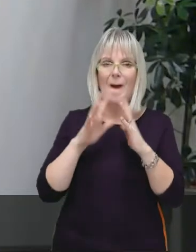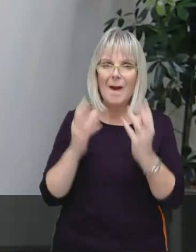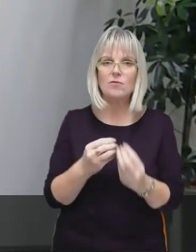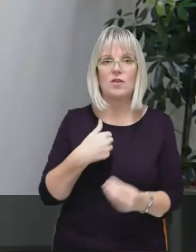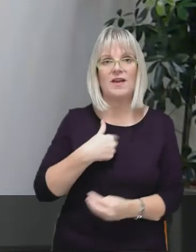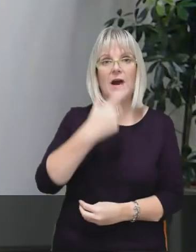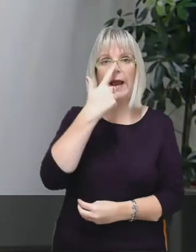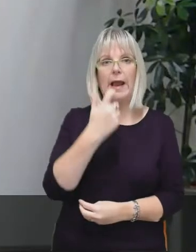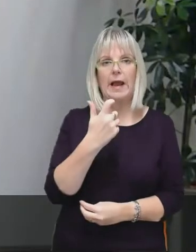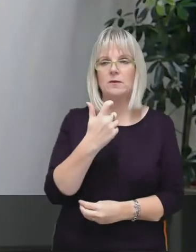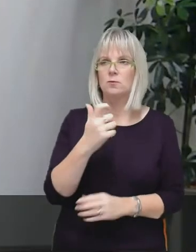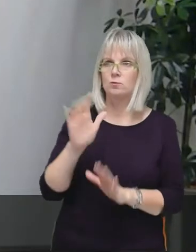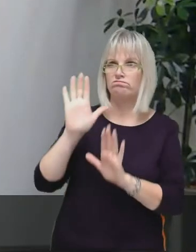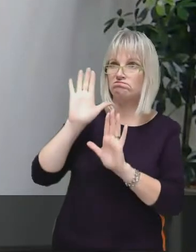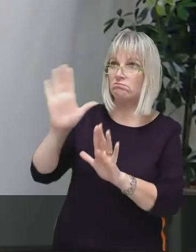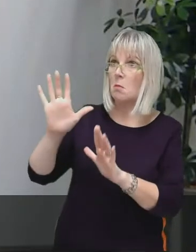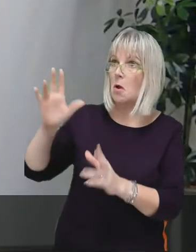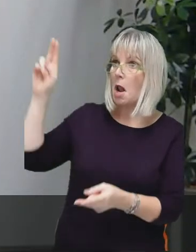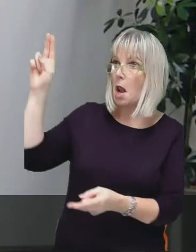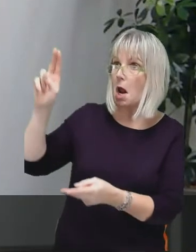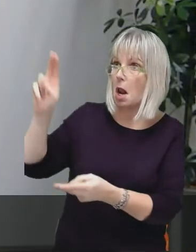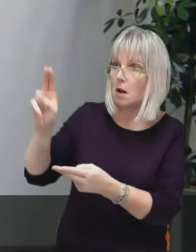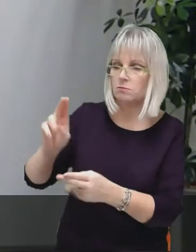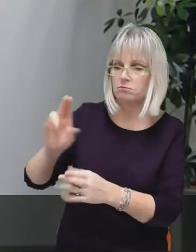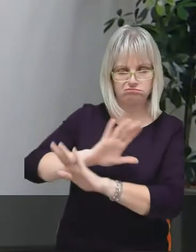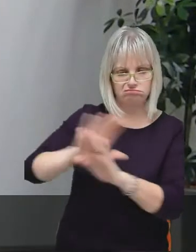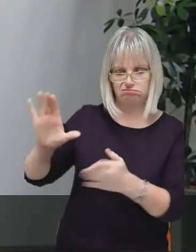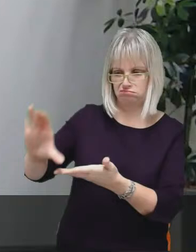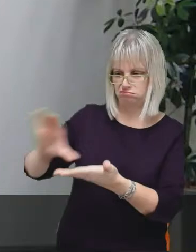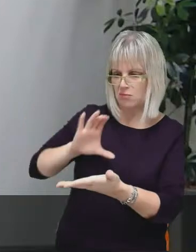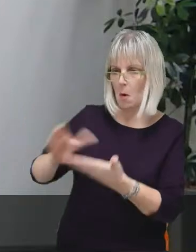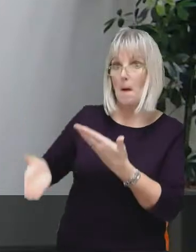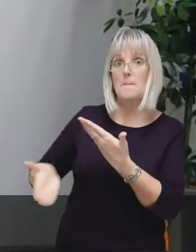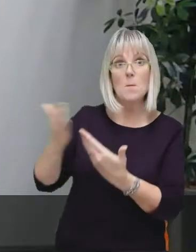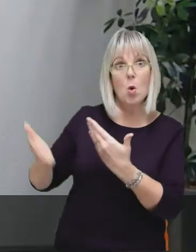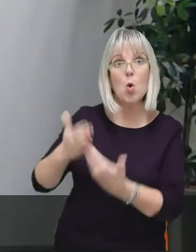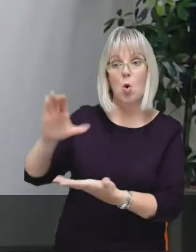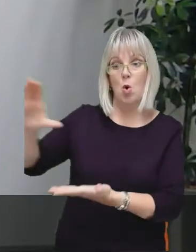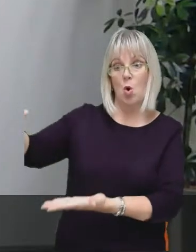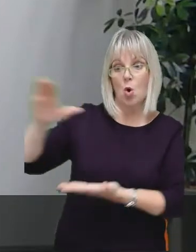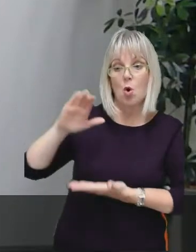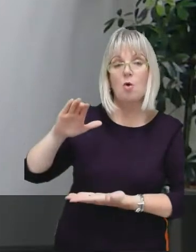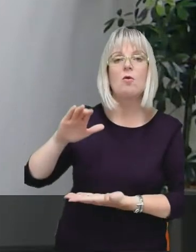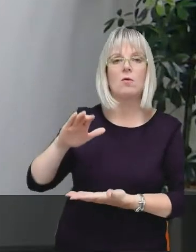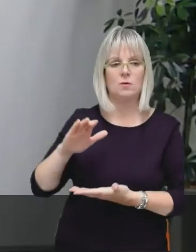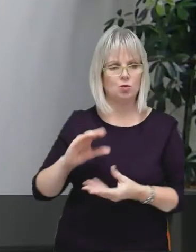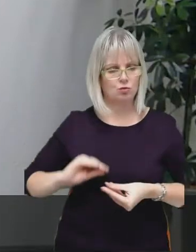government invests more in London to support our economy and to create new jobs.